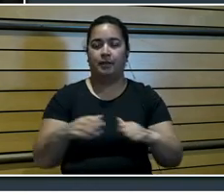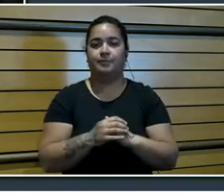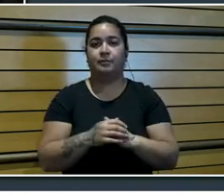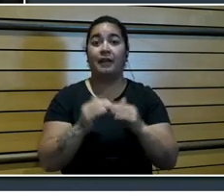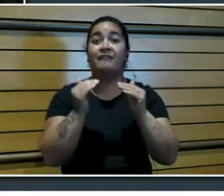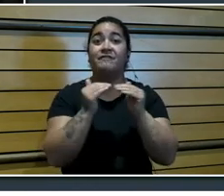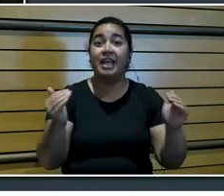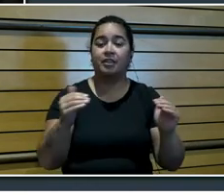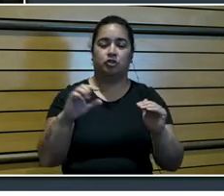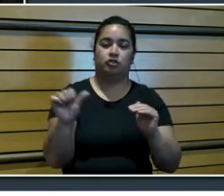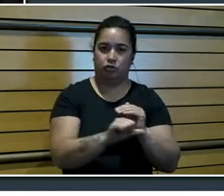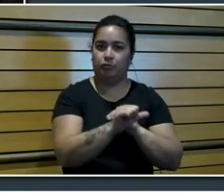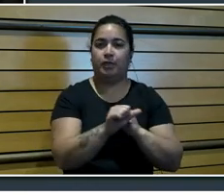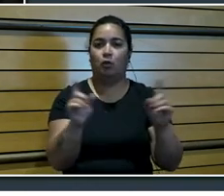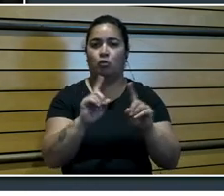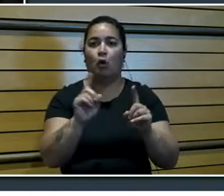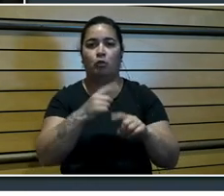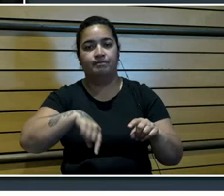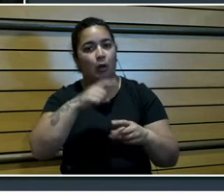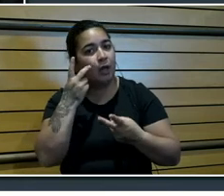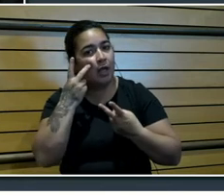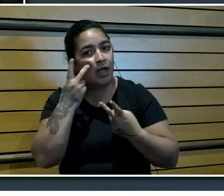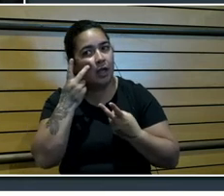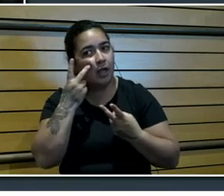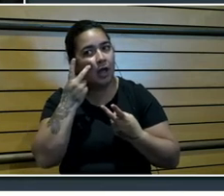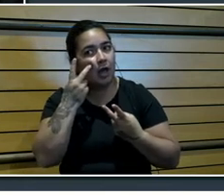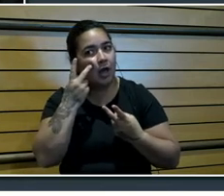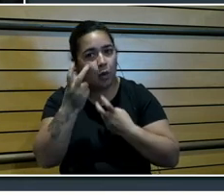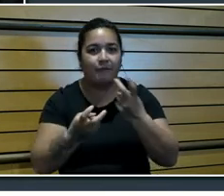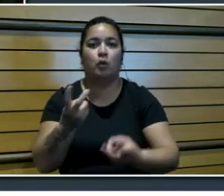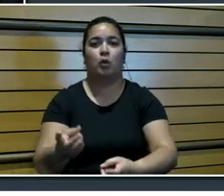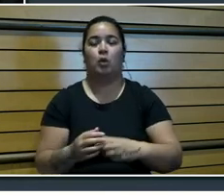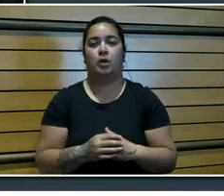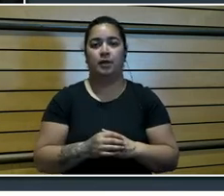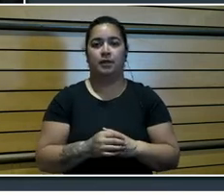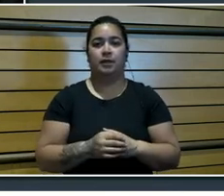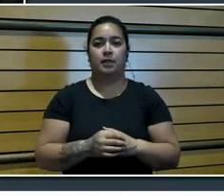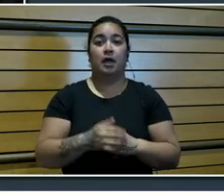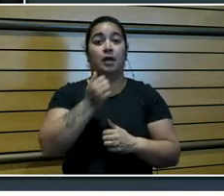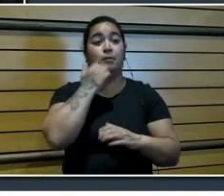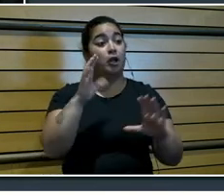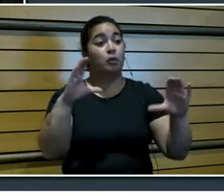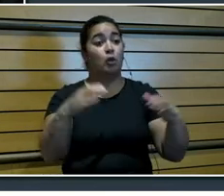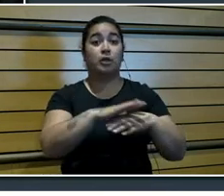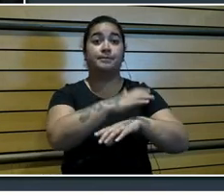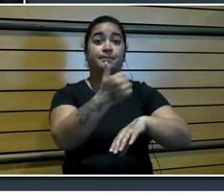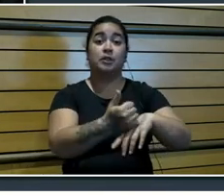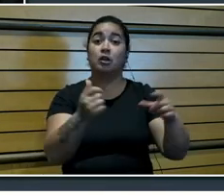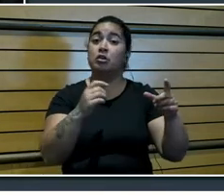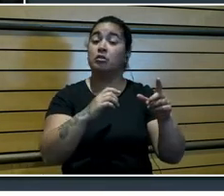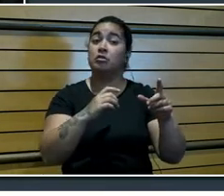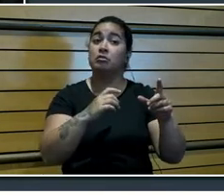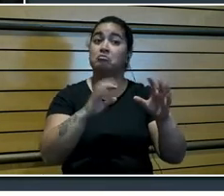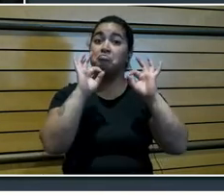to thrive on. The equity approach that this Māori wards proposal endeavours to achieve is not only great for increasing